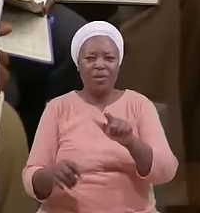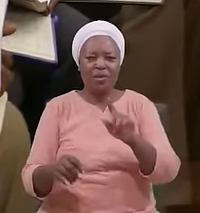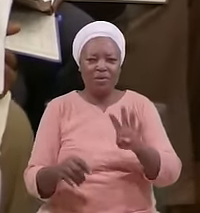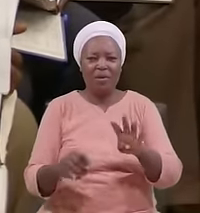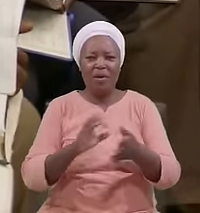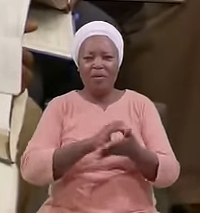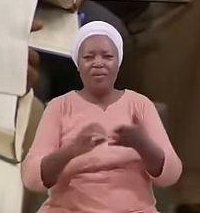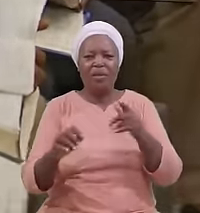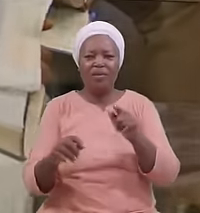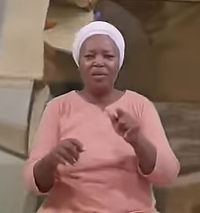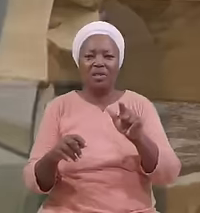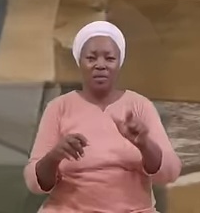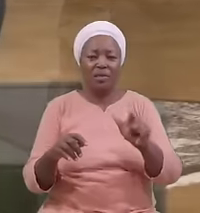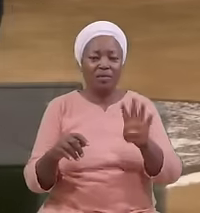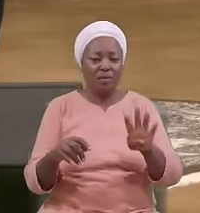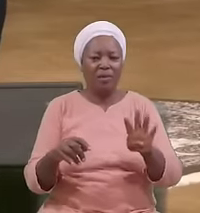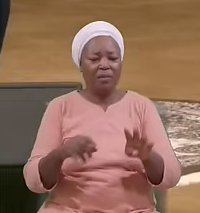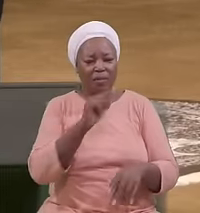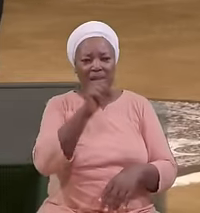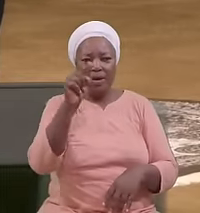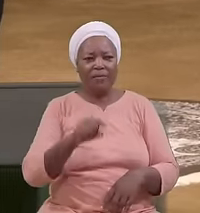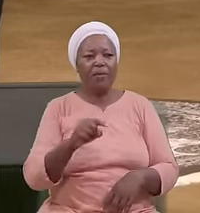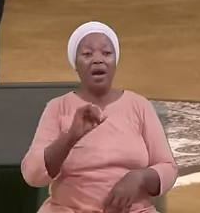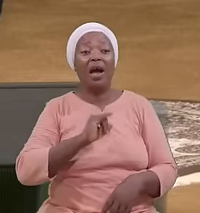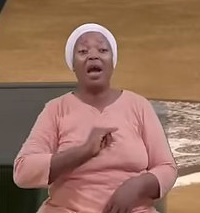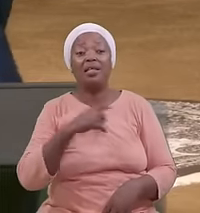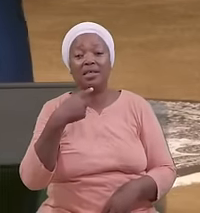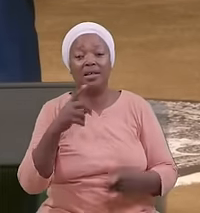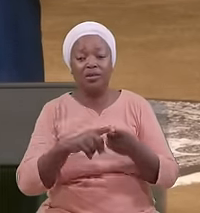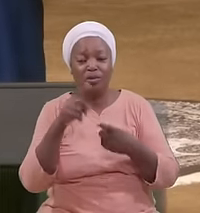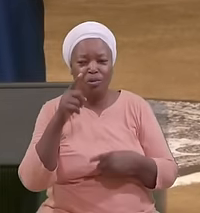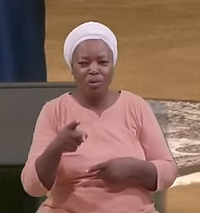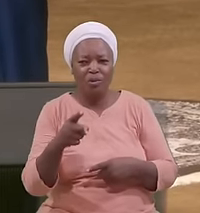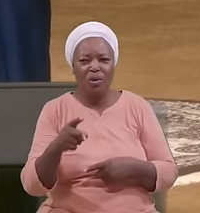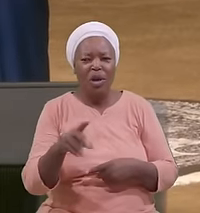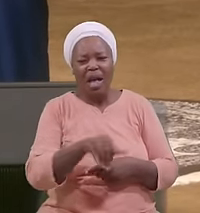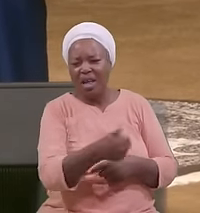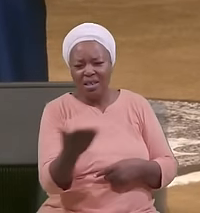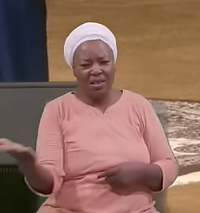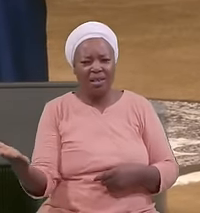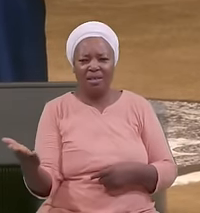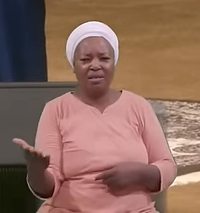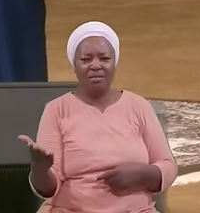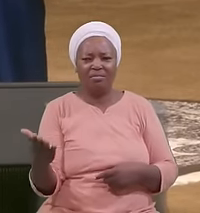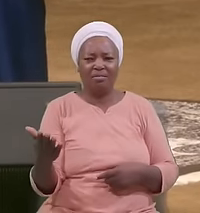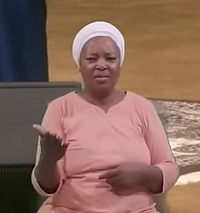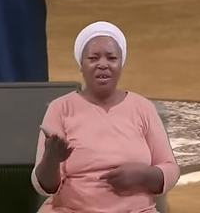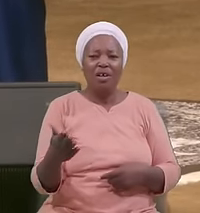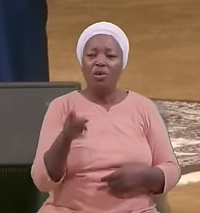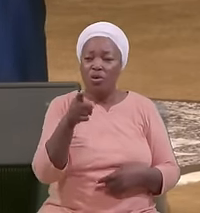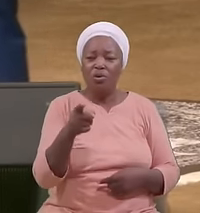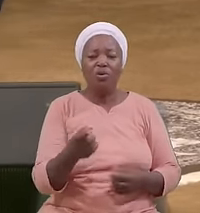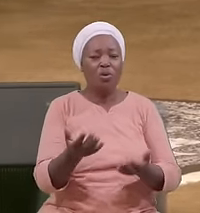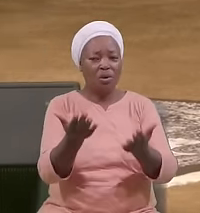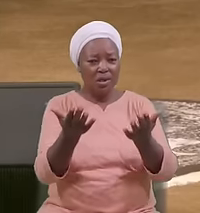verse 24, therefore I say unto you, what things soever ye